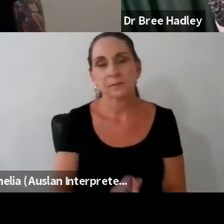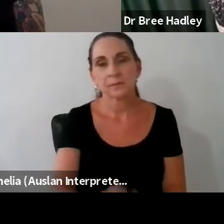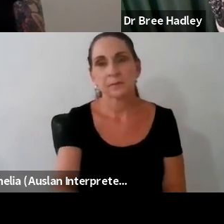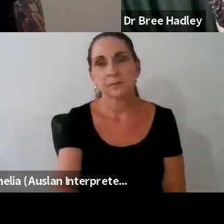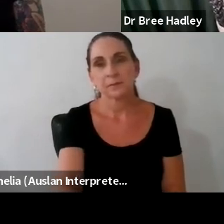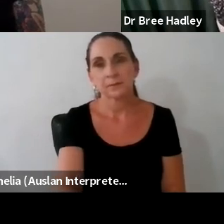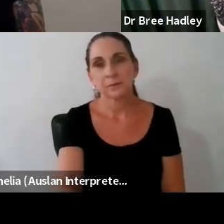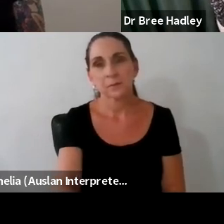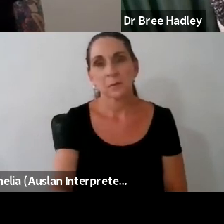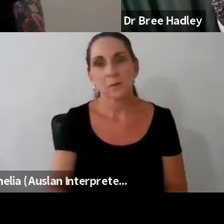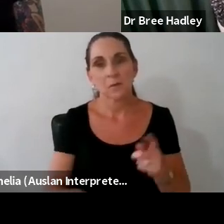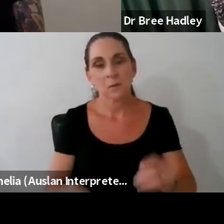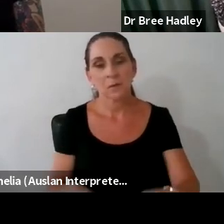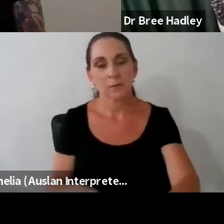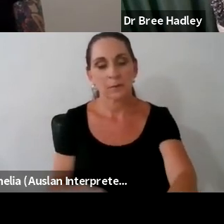I